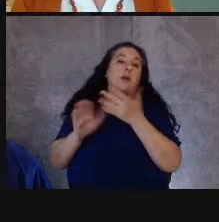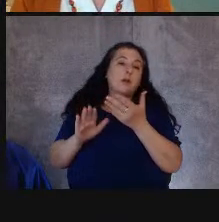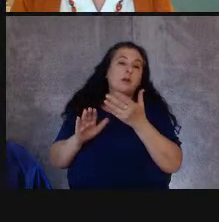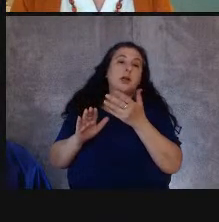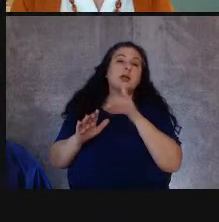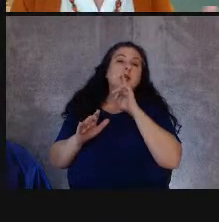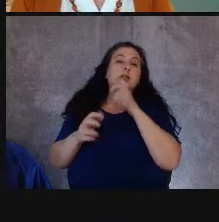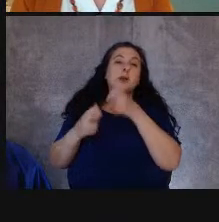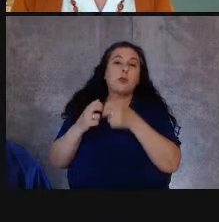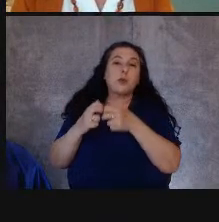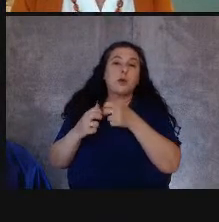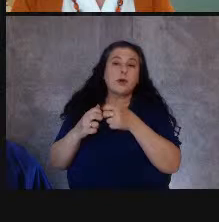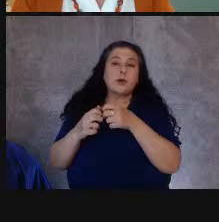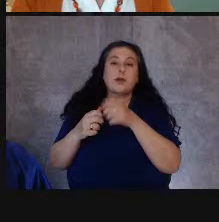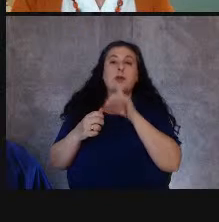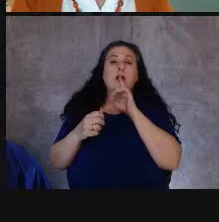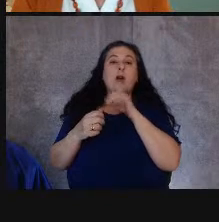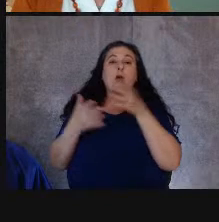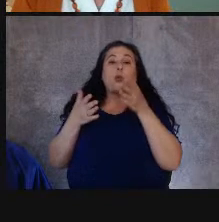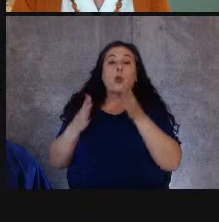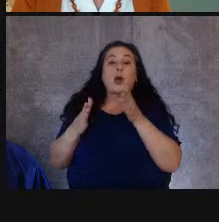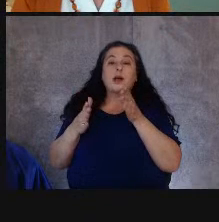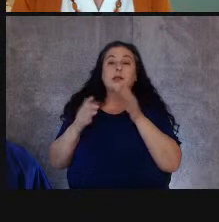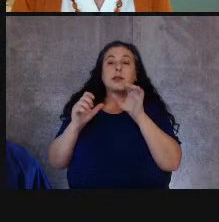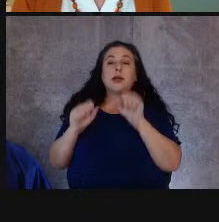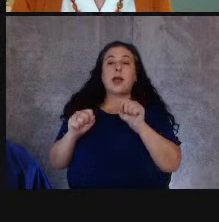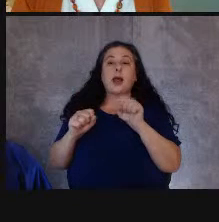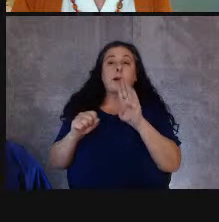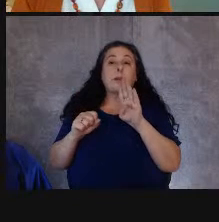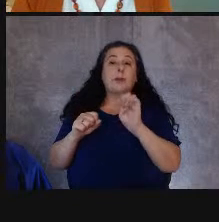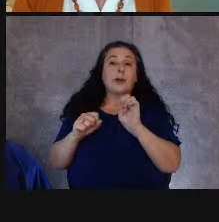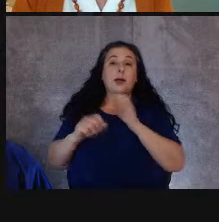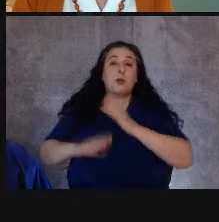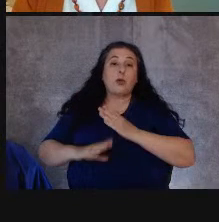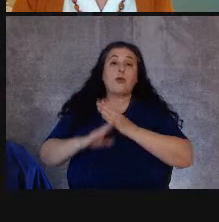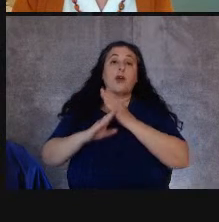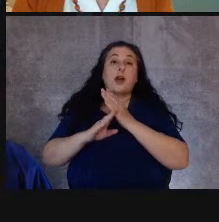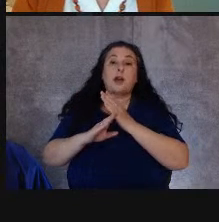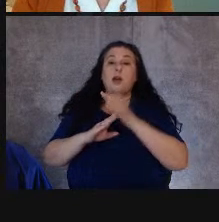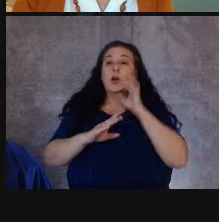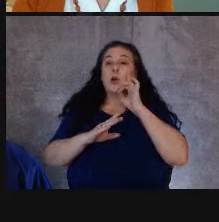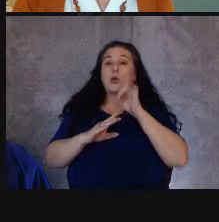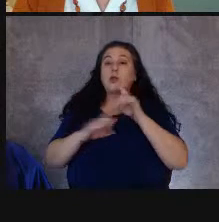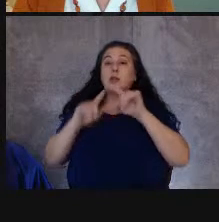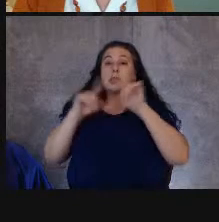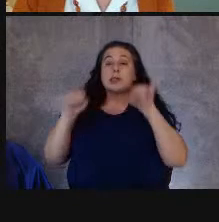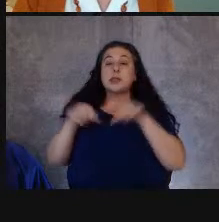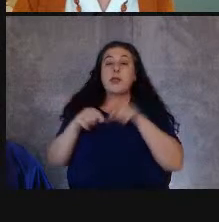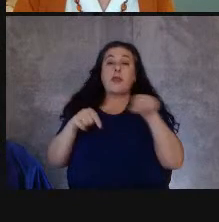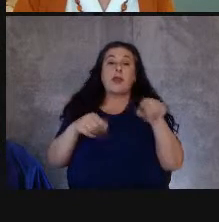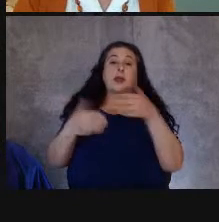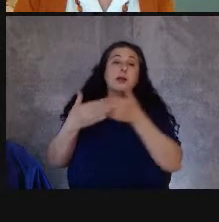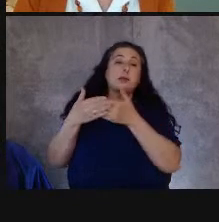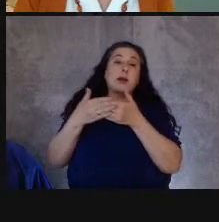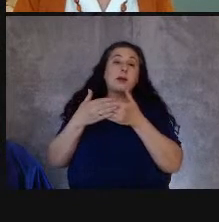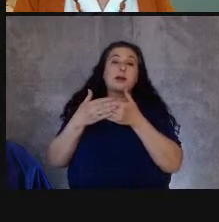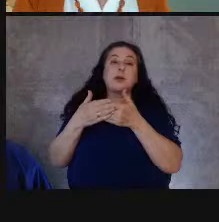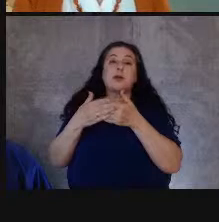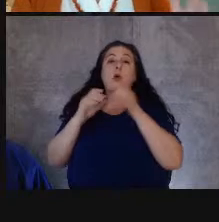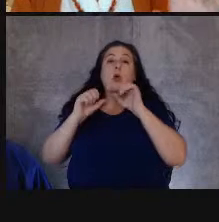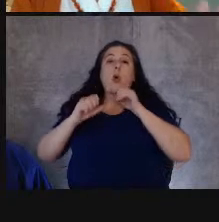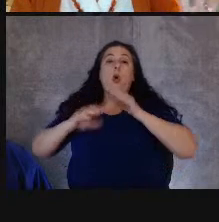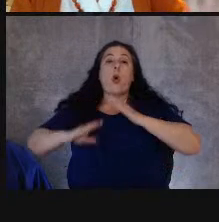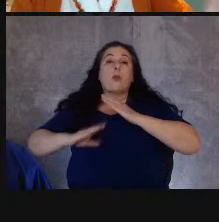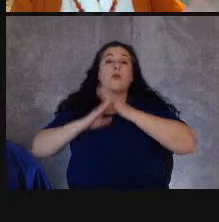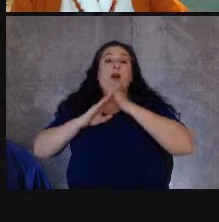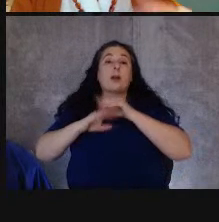and that there would be ways that it could be prevented. Notice there on the sign, it said these babies died of preventable causes.